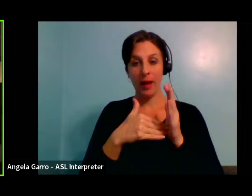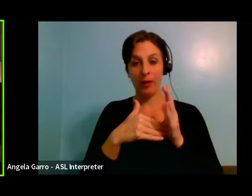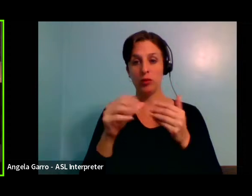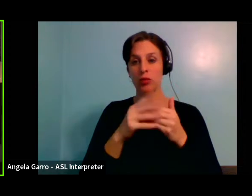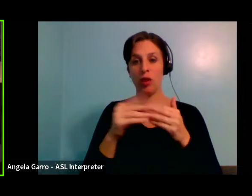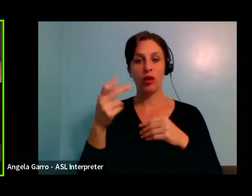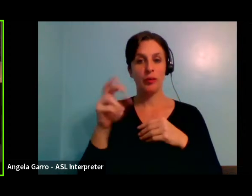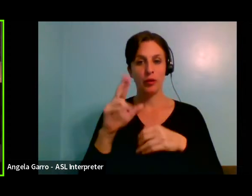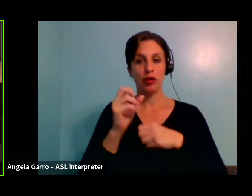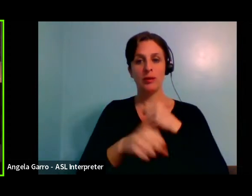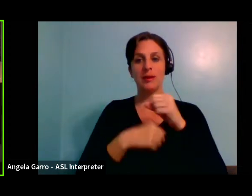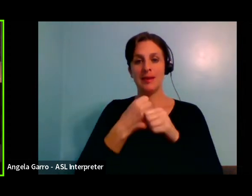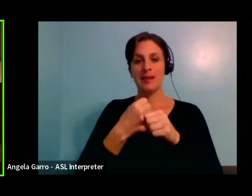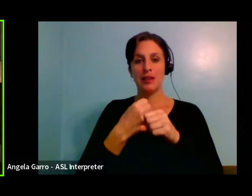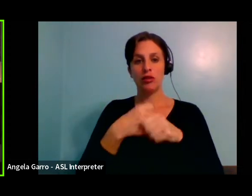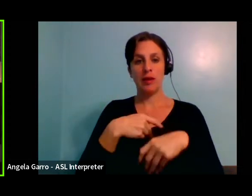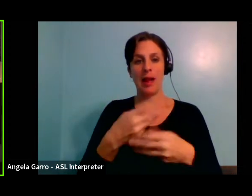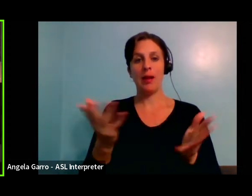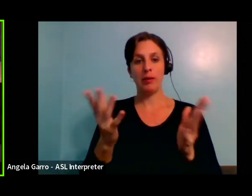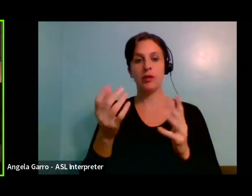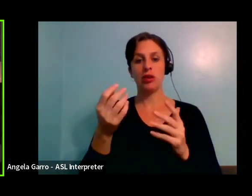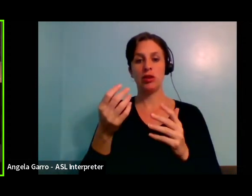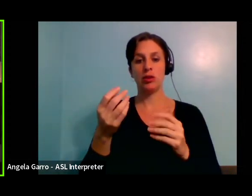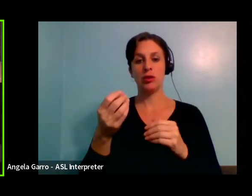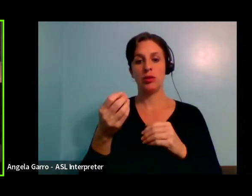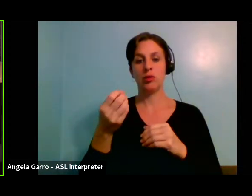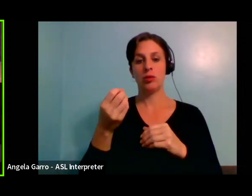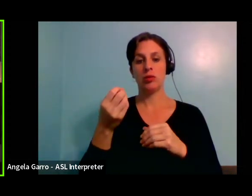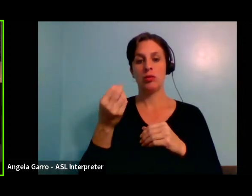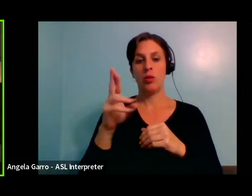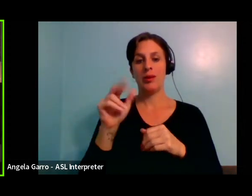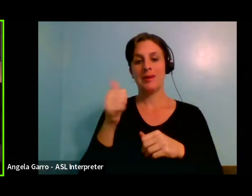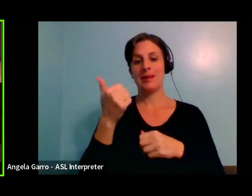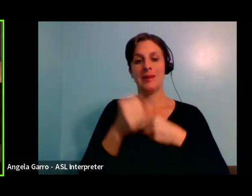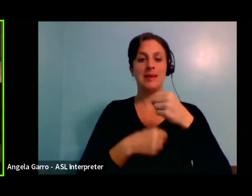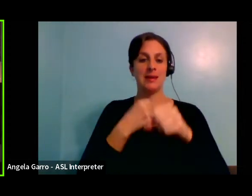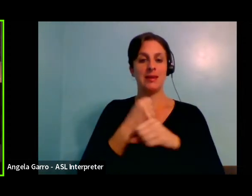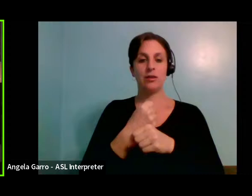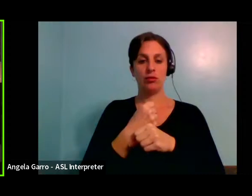year allocation for 10 years for